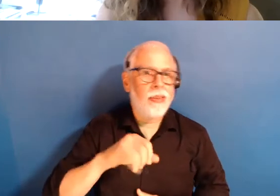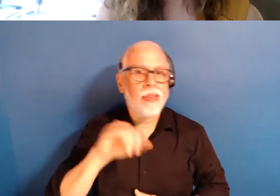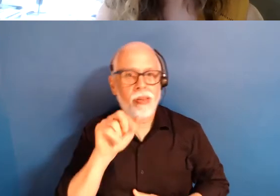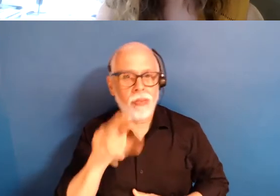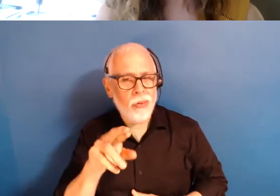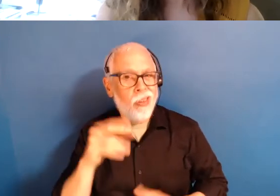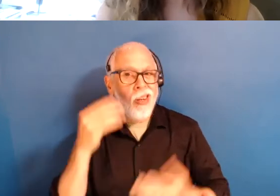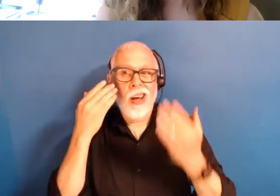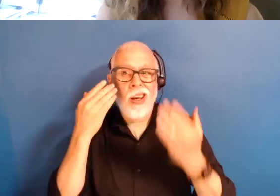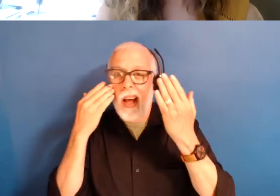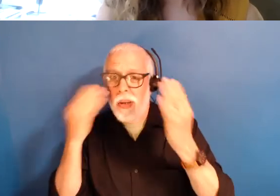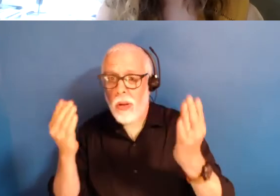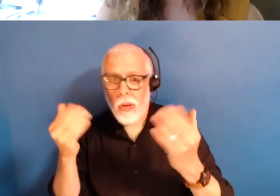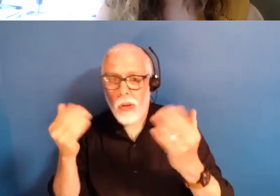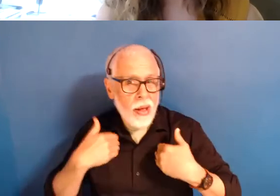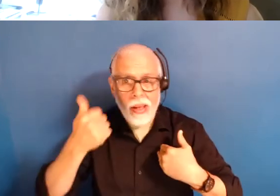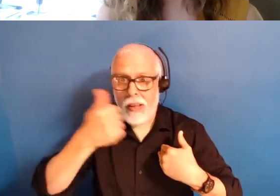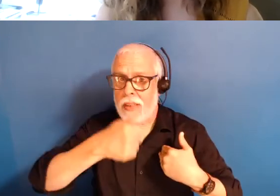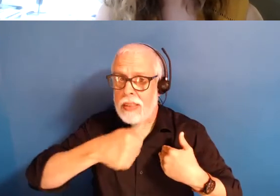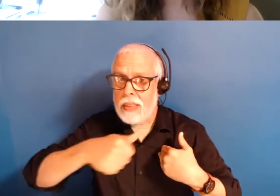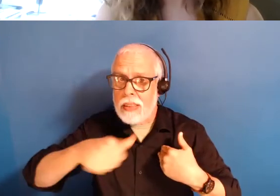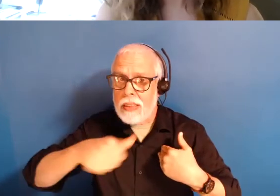I don't know if we have any.